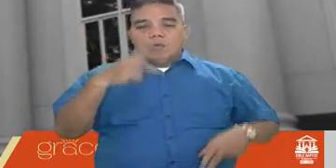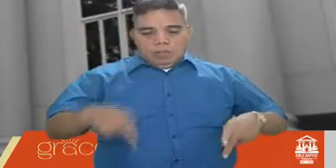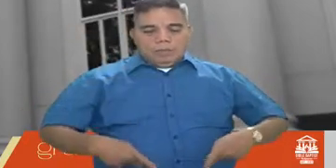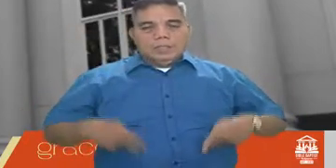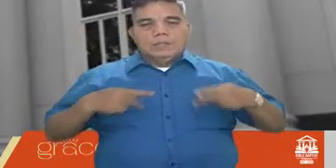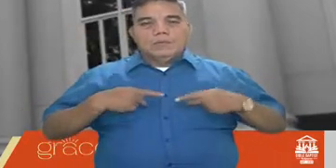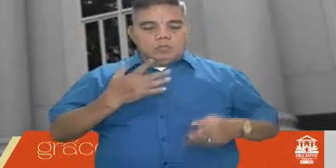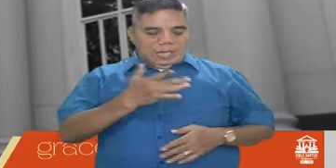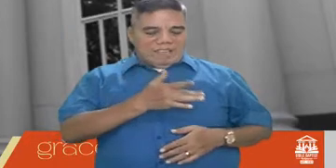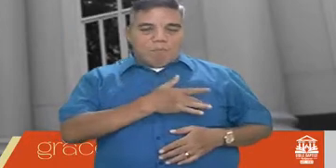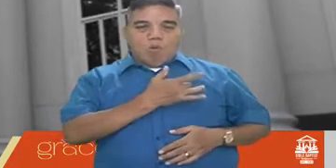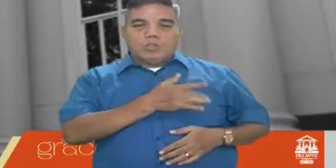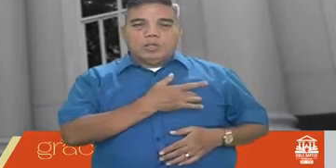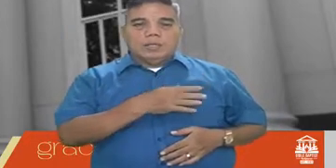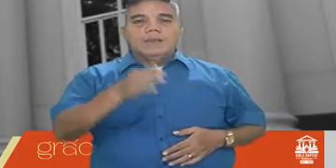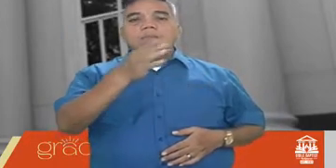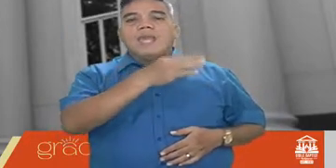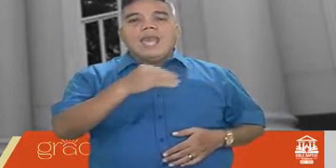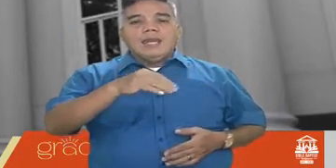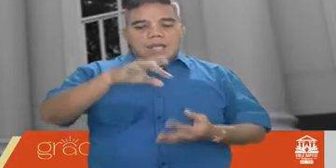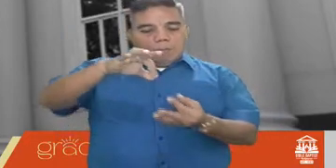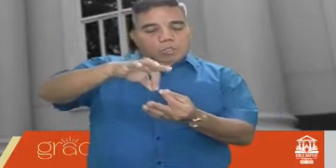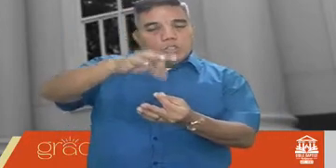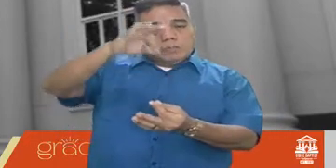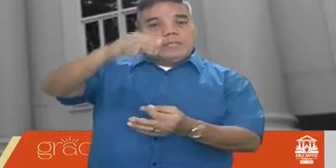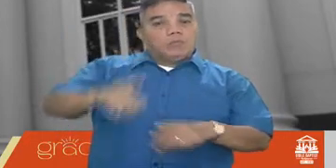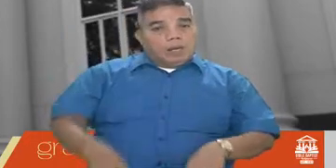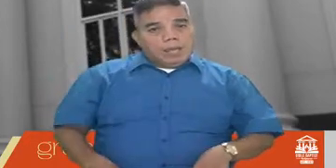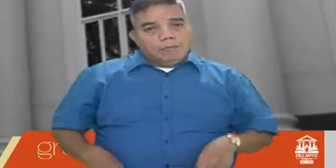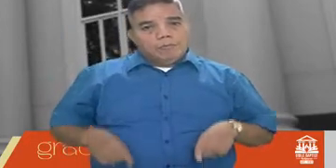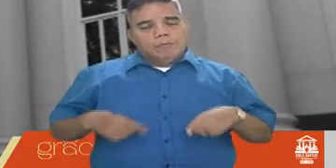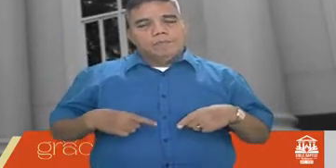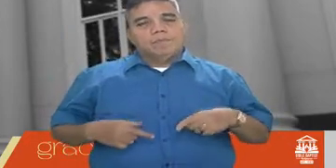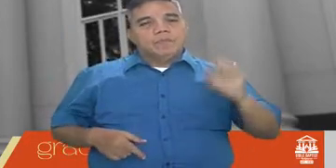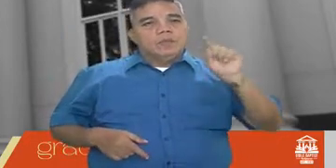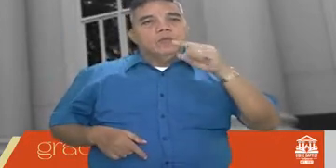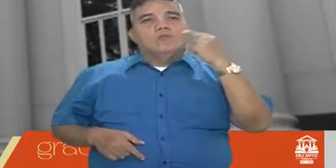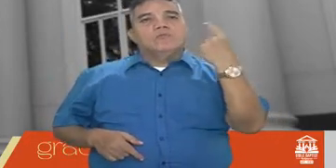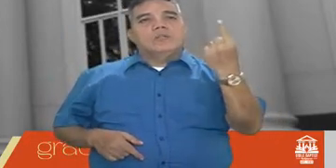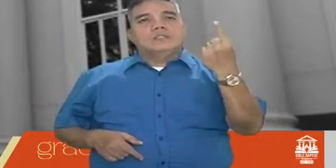only physically, but emotionally and spiritually.